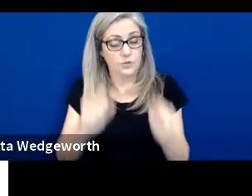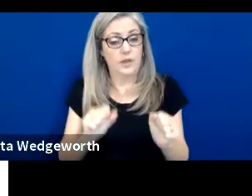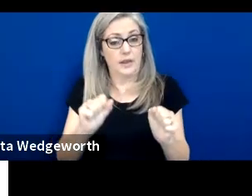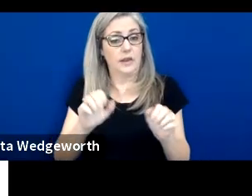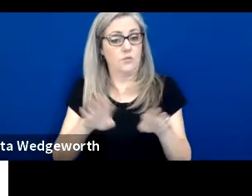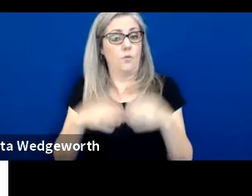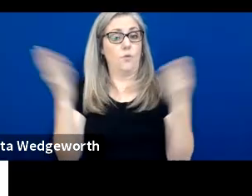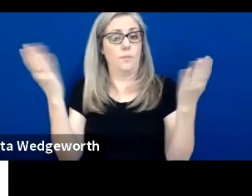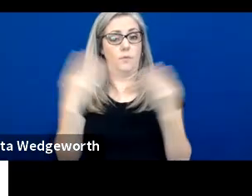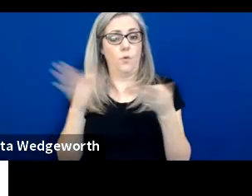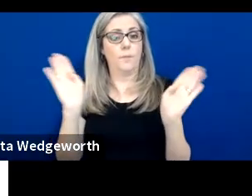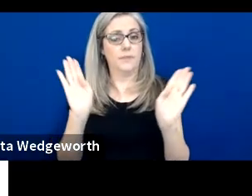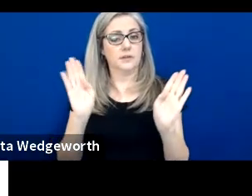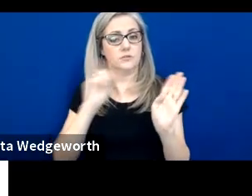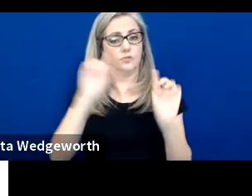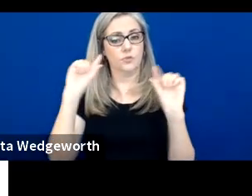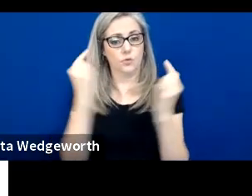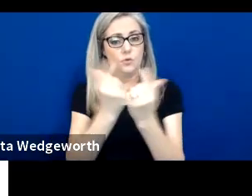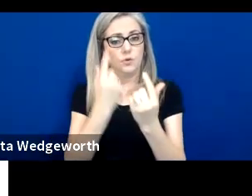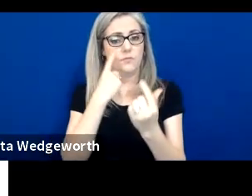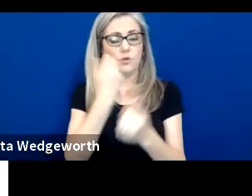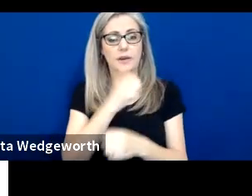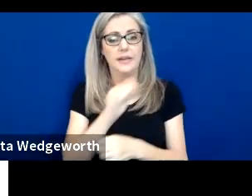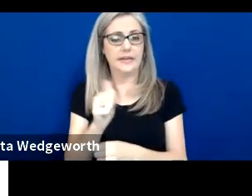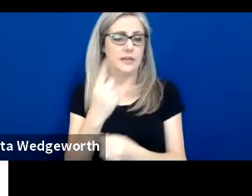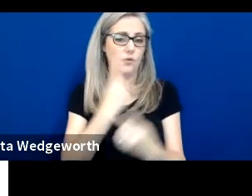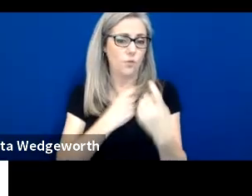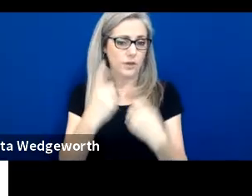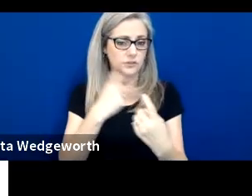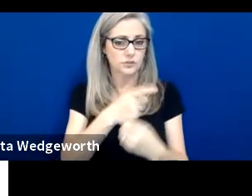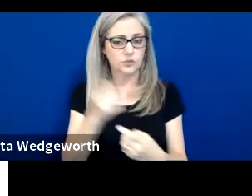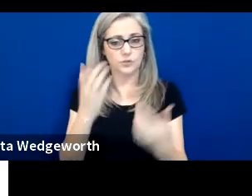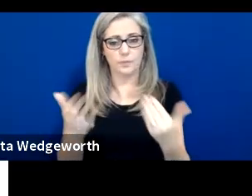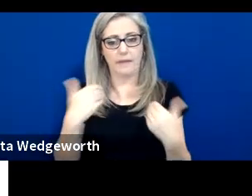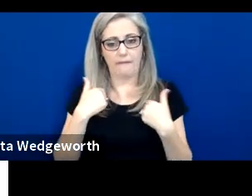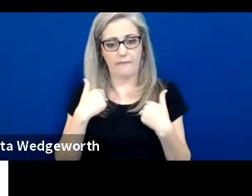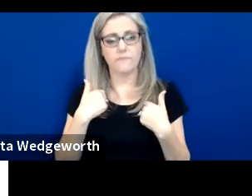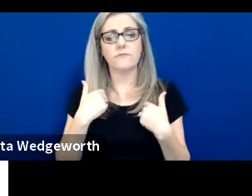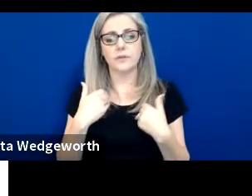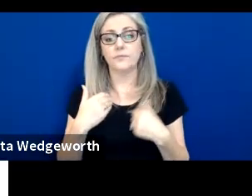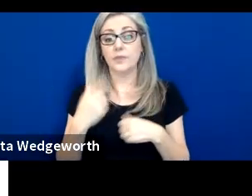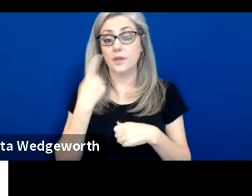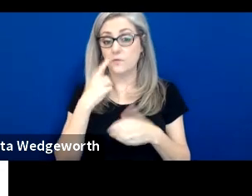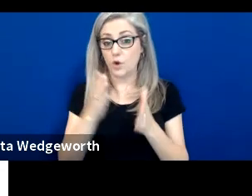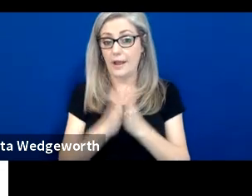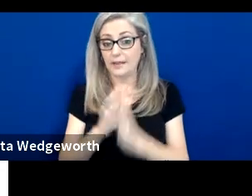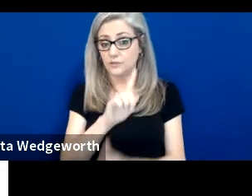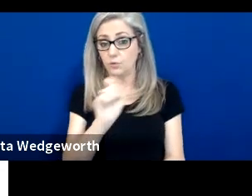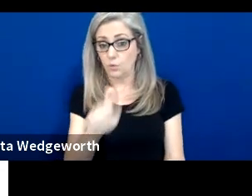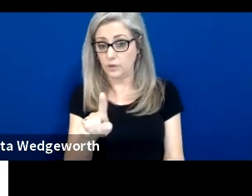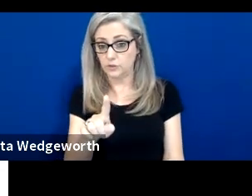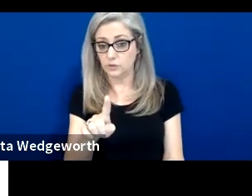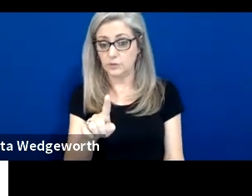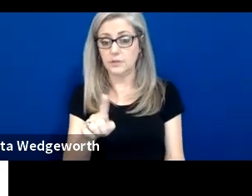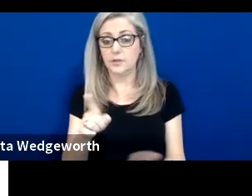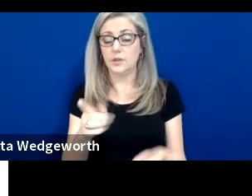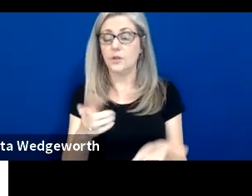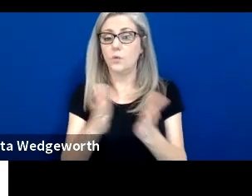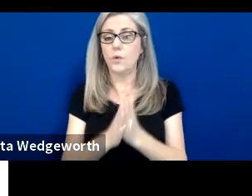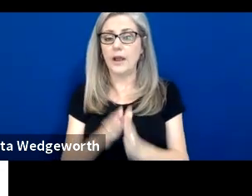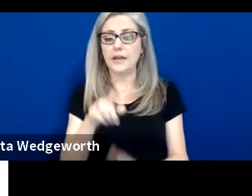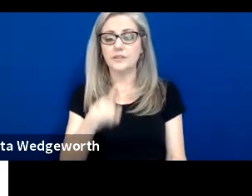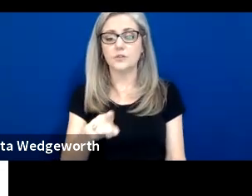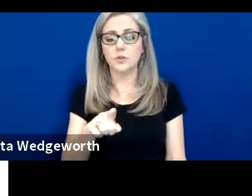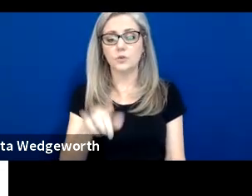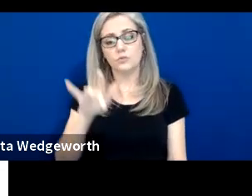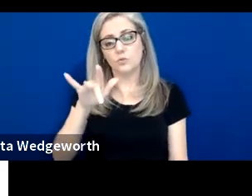open it up to the group for any verbal questions you may have. To ask a question, we simply just ask you to select the Zoom hand